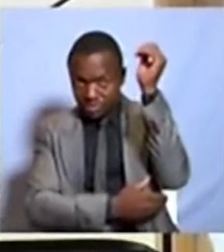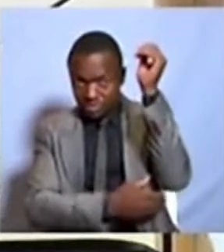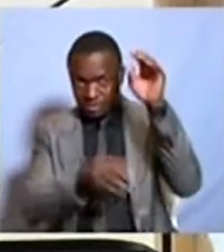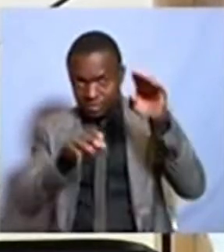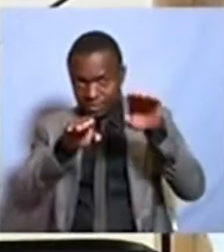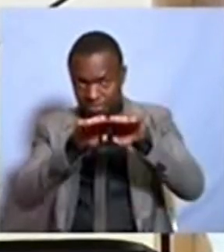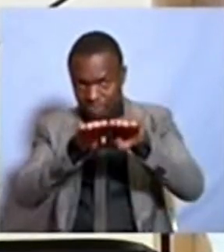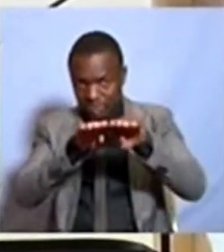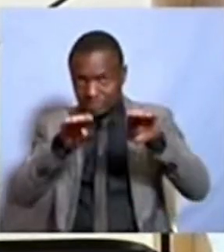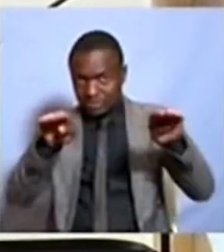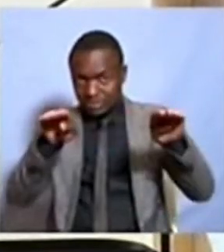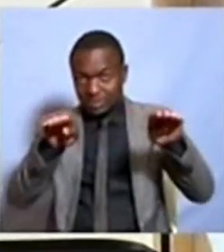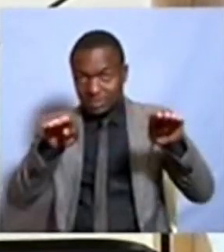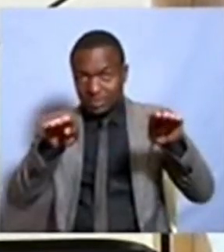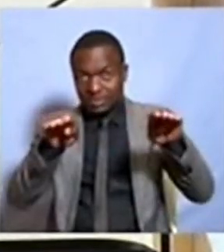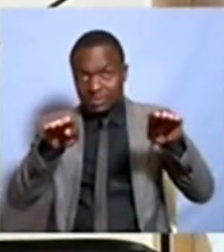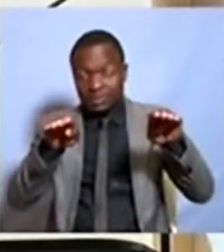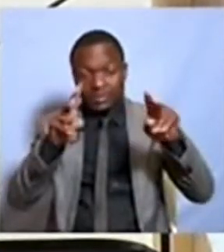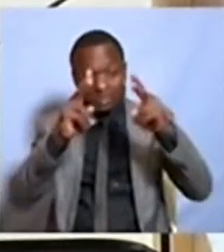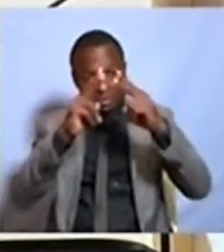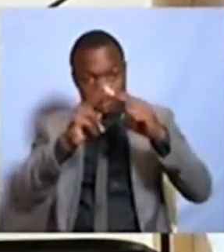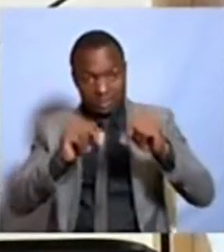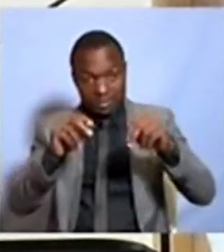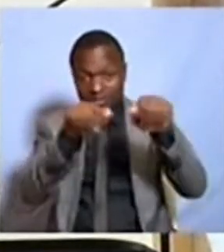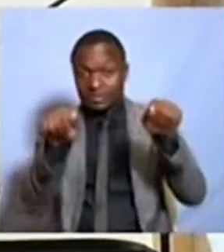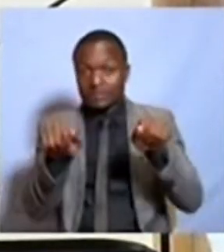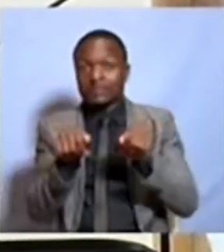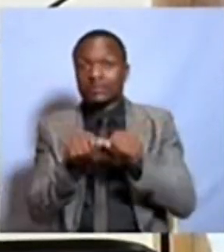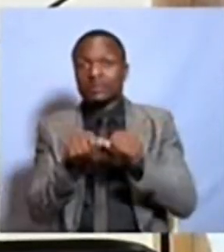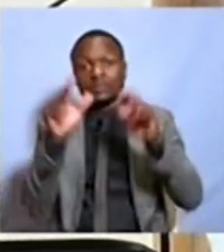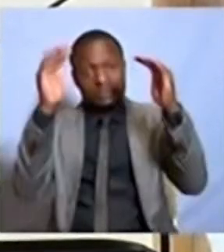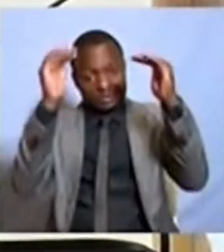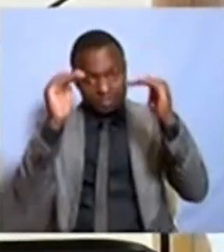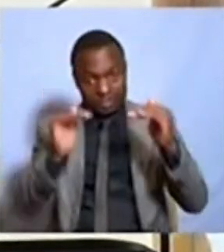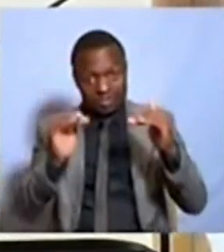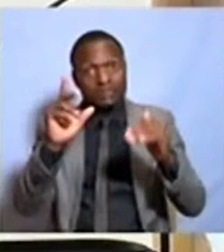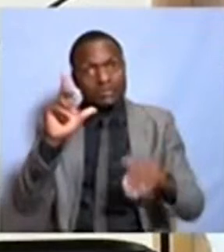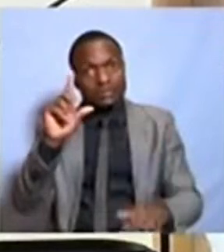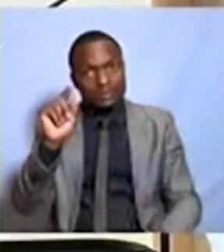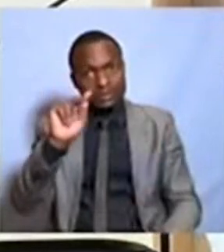areas reduce in 2024?